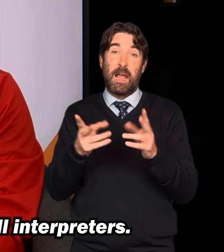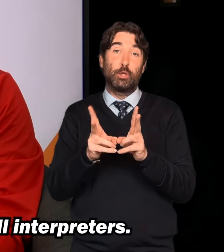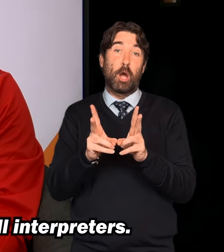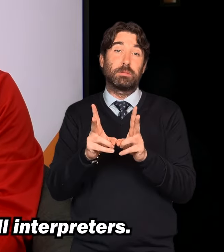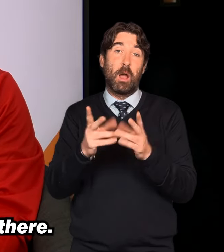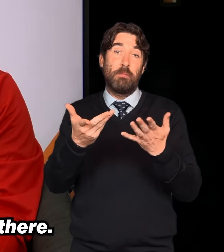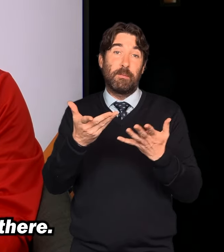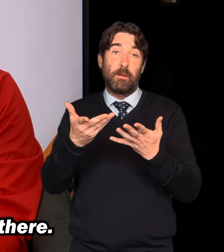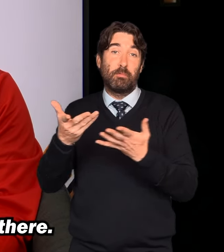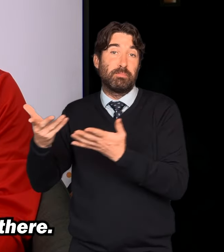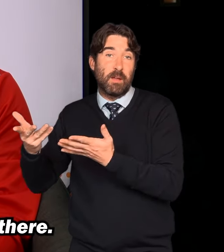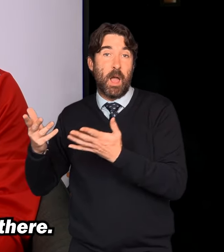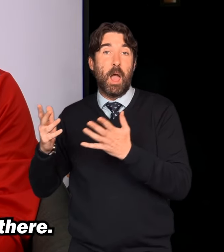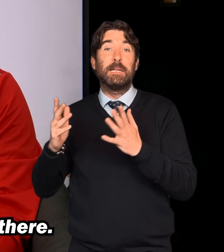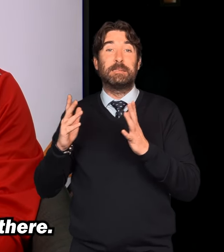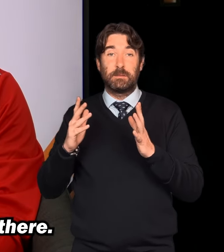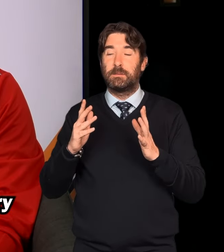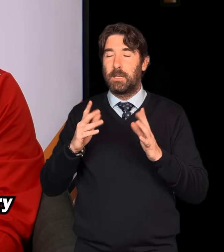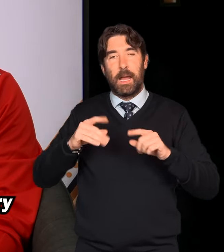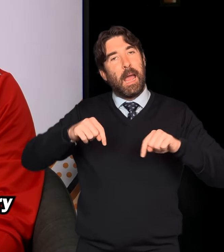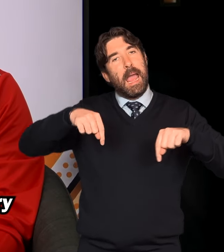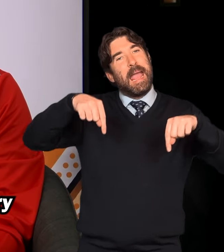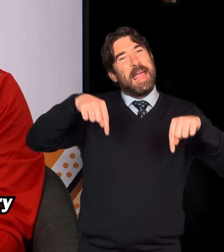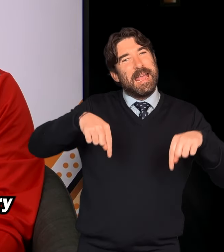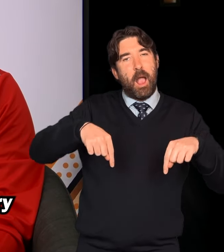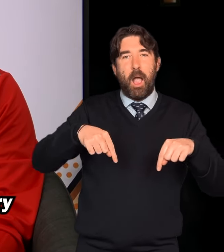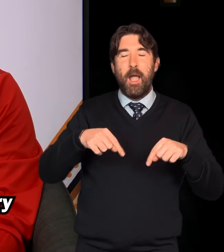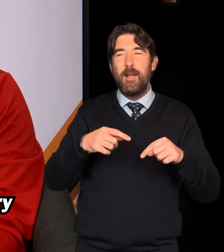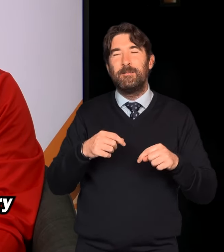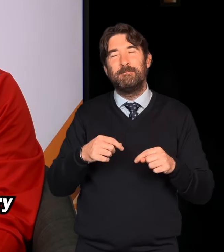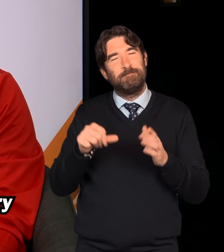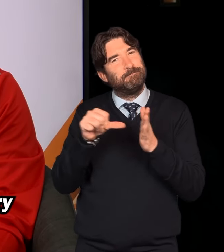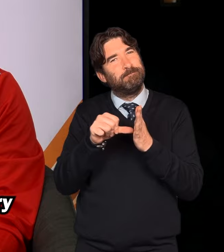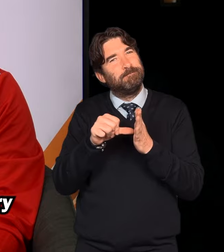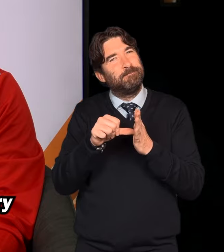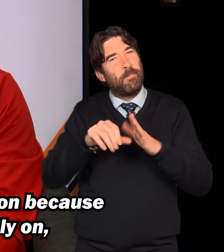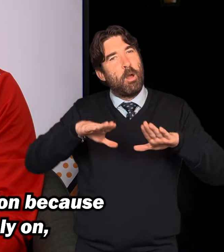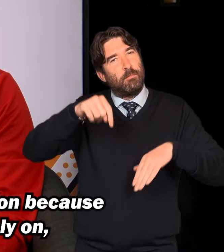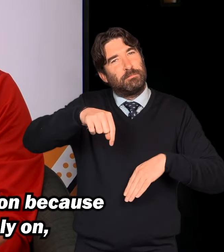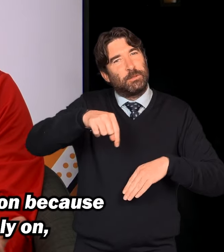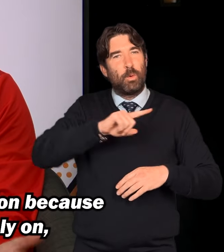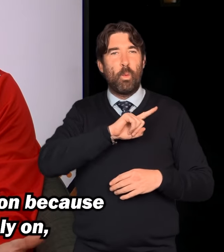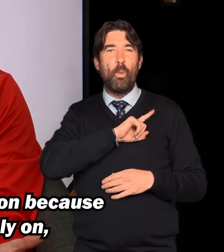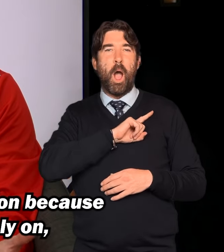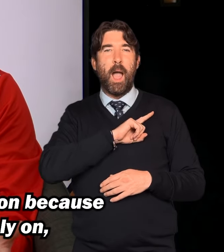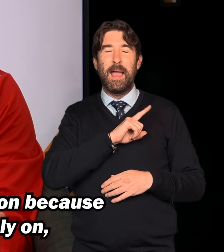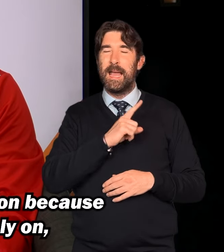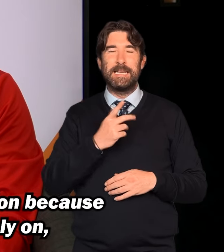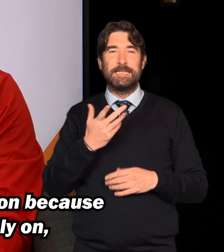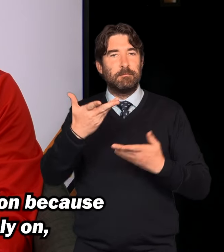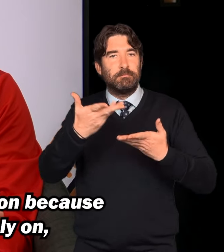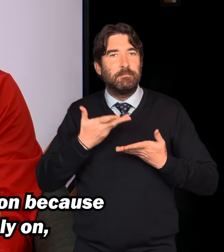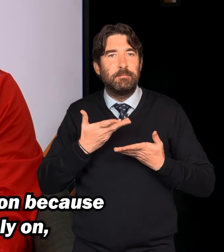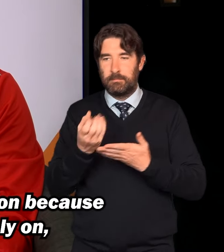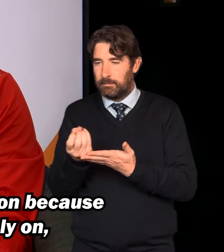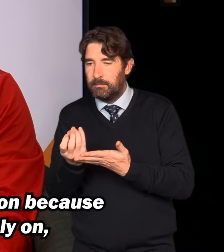all interpreters. You've got the interpreters there, but yeah, in this country it's a bit difficult when we're at a racing competition, because you are